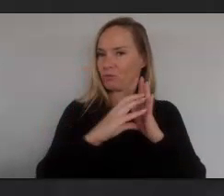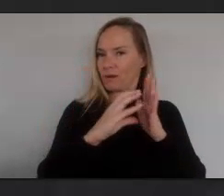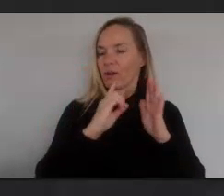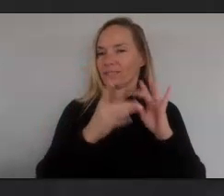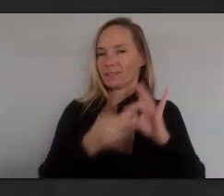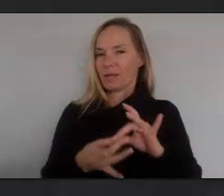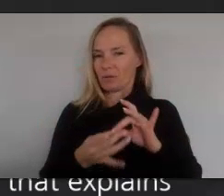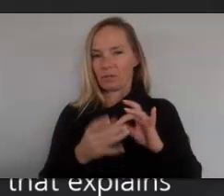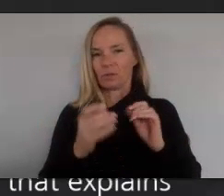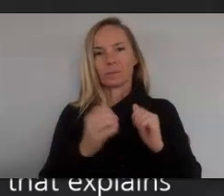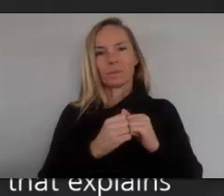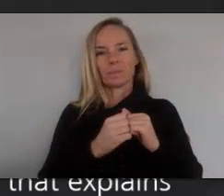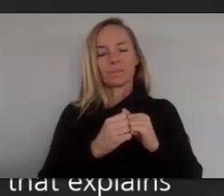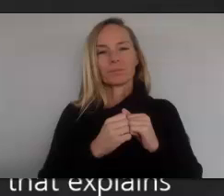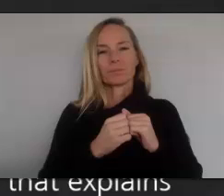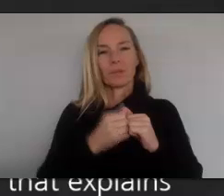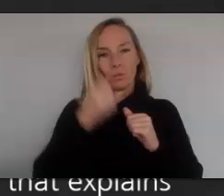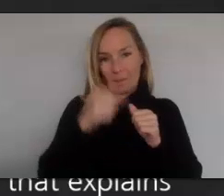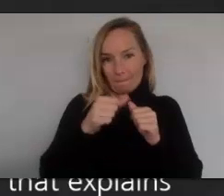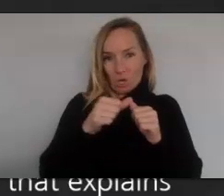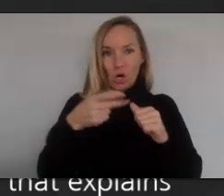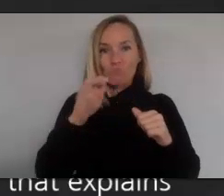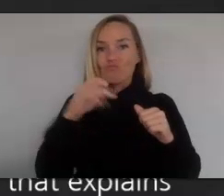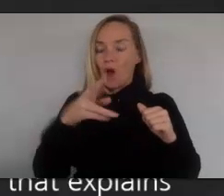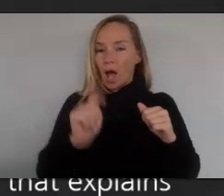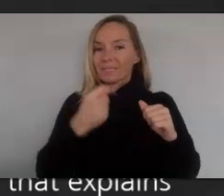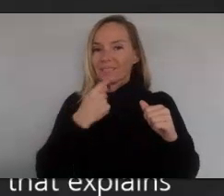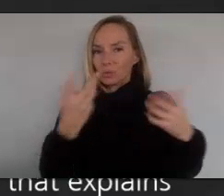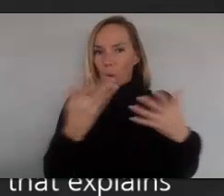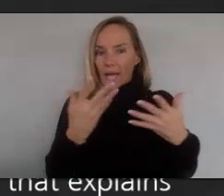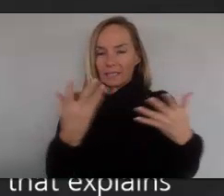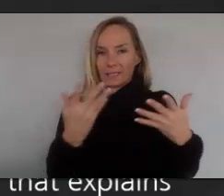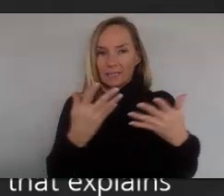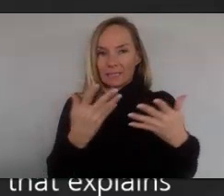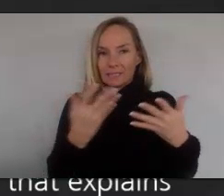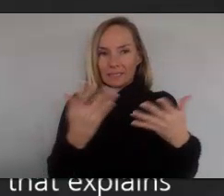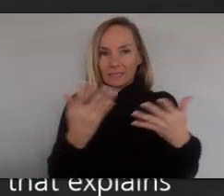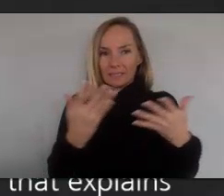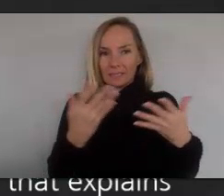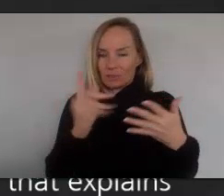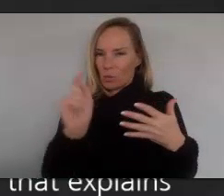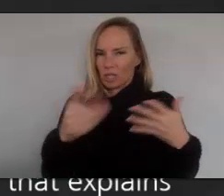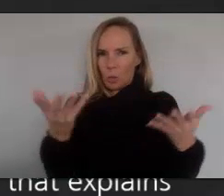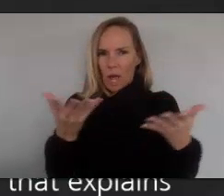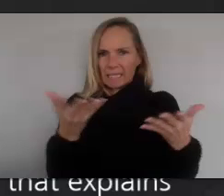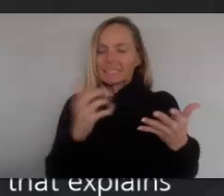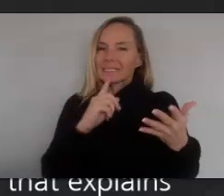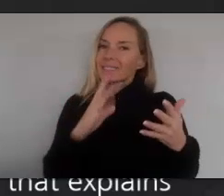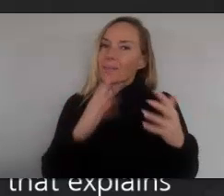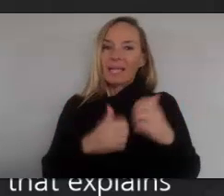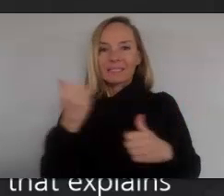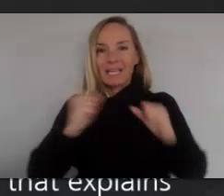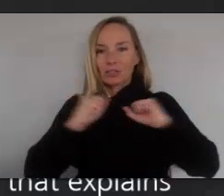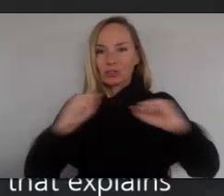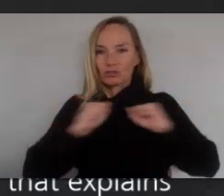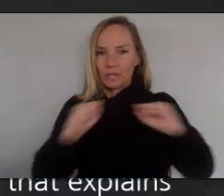me give you an example. Remember, the essay prompt asks a question. For example,